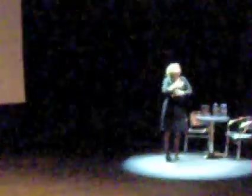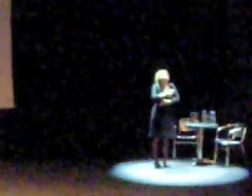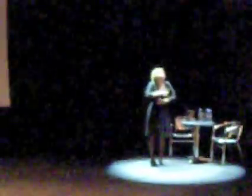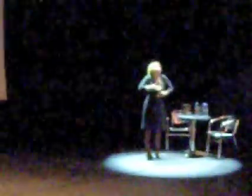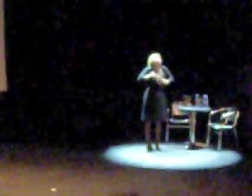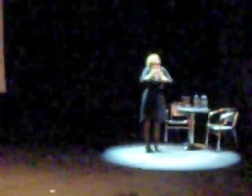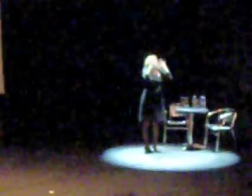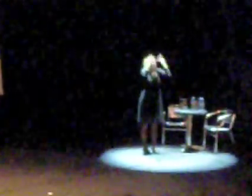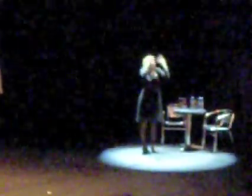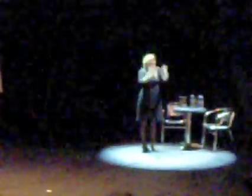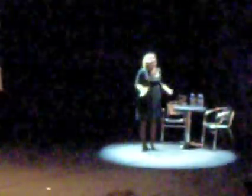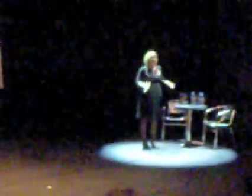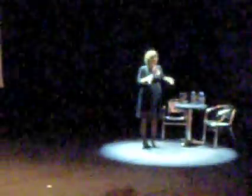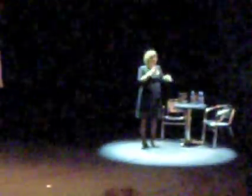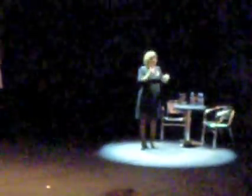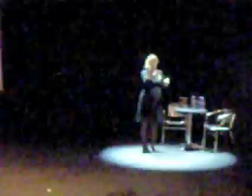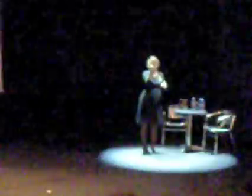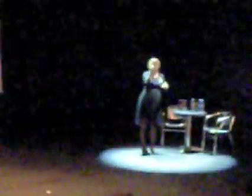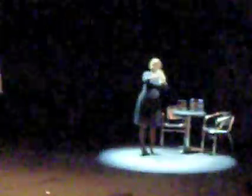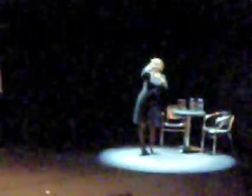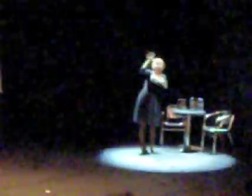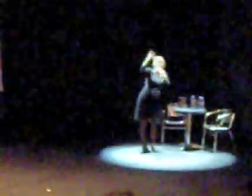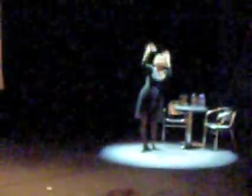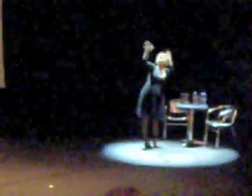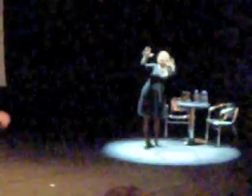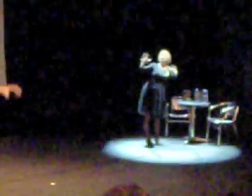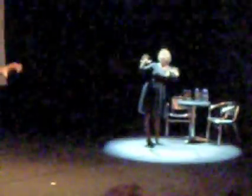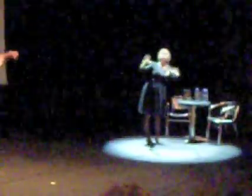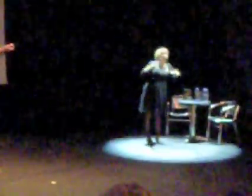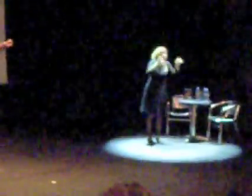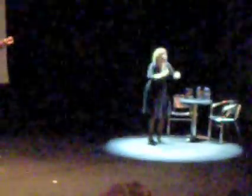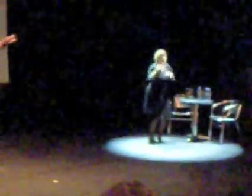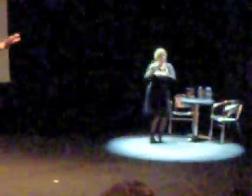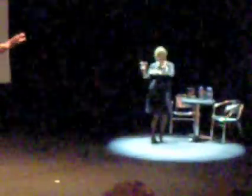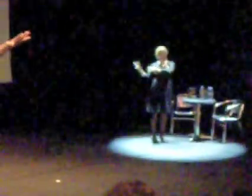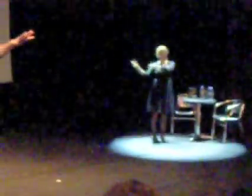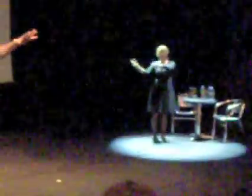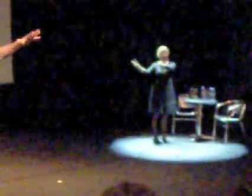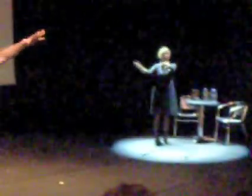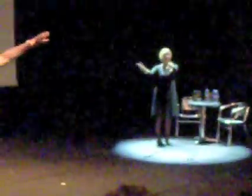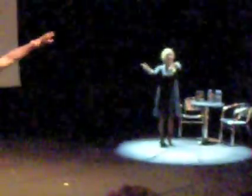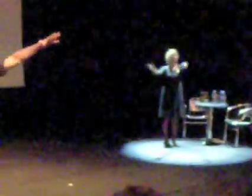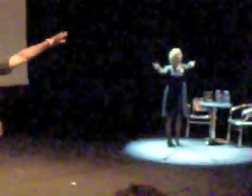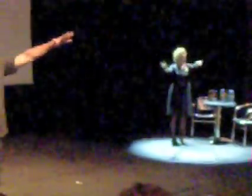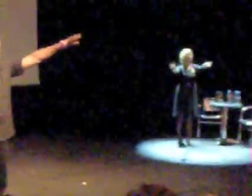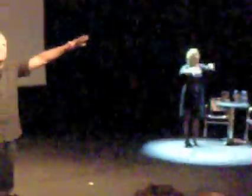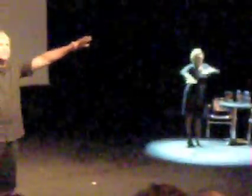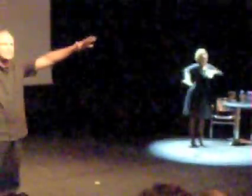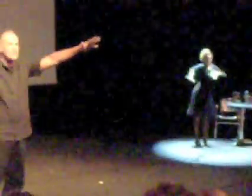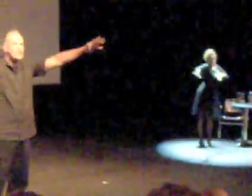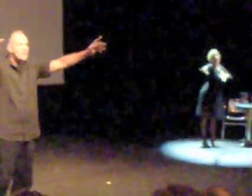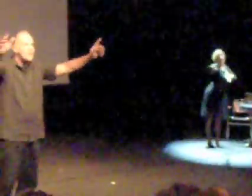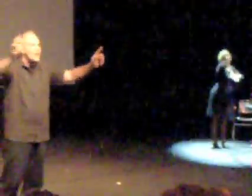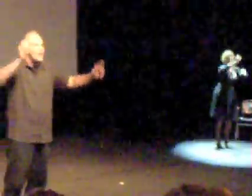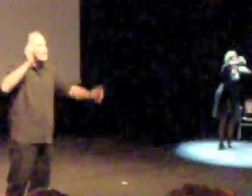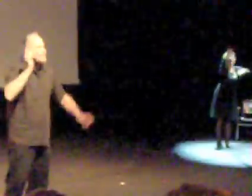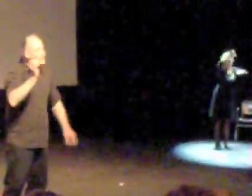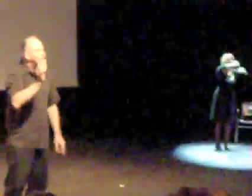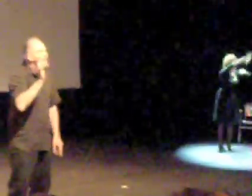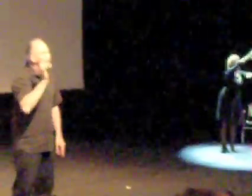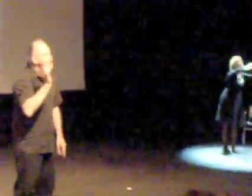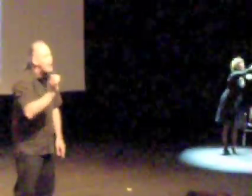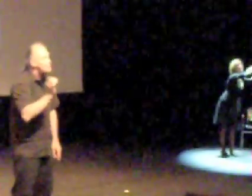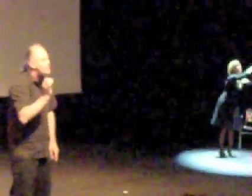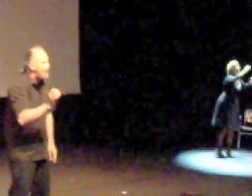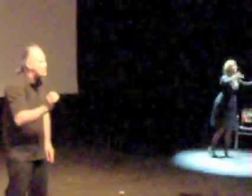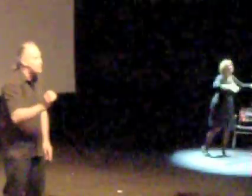being finished with one mountain, with being able to look out a long way towards other mountains,